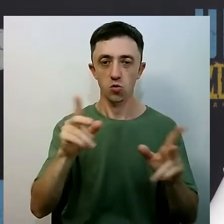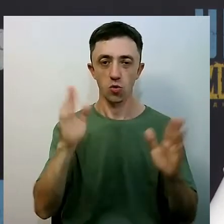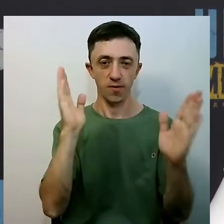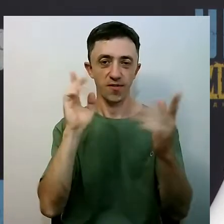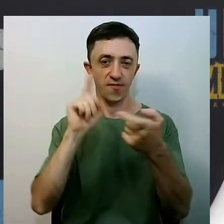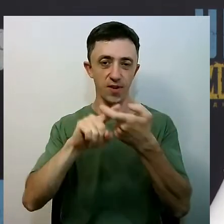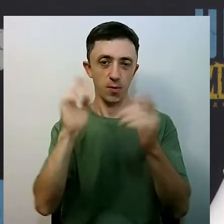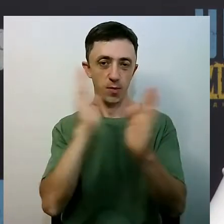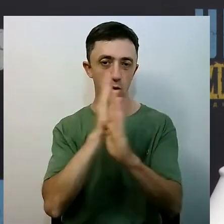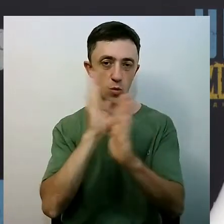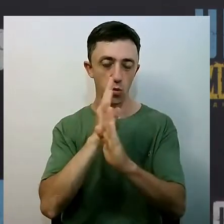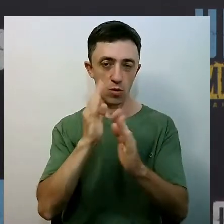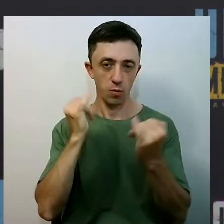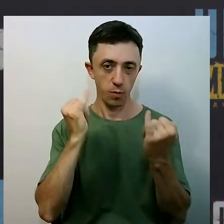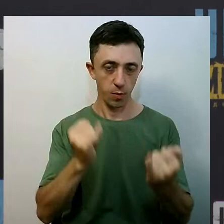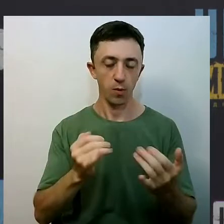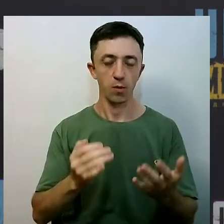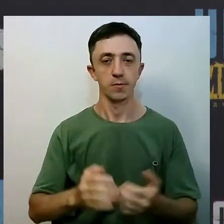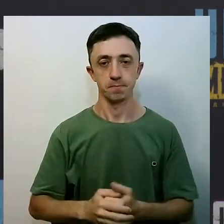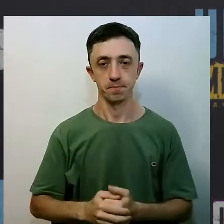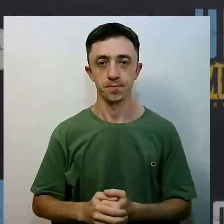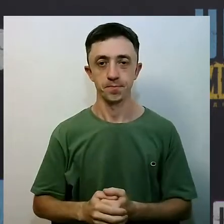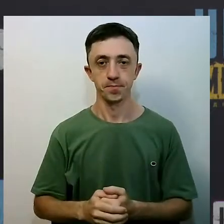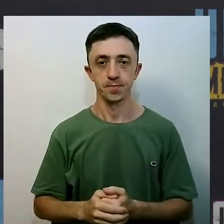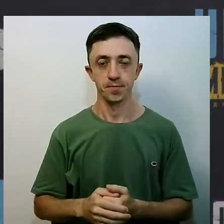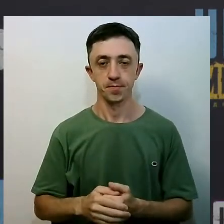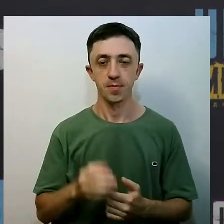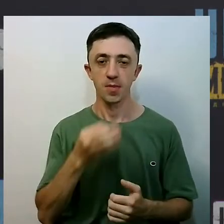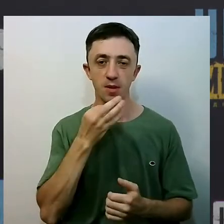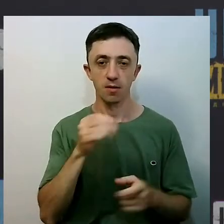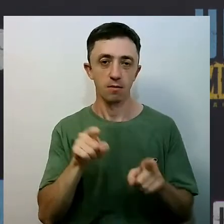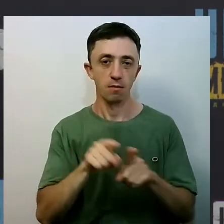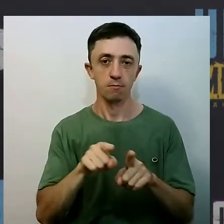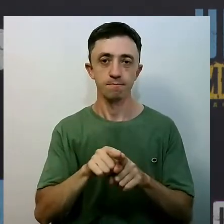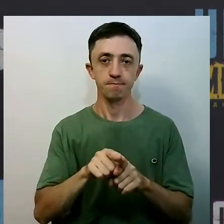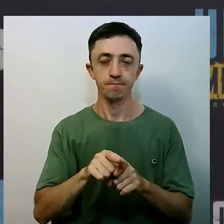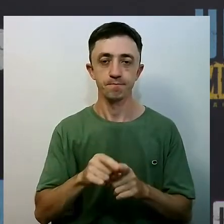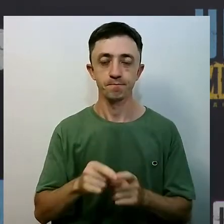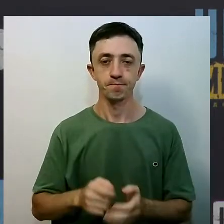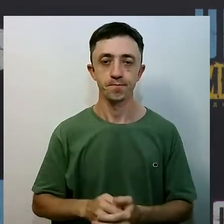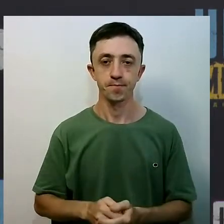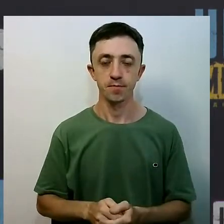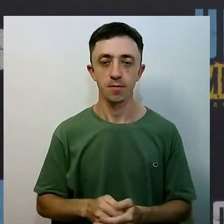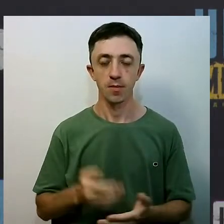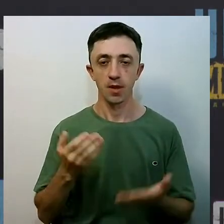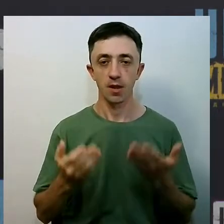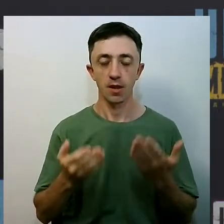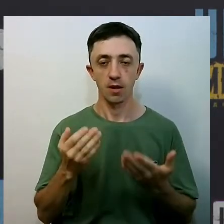areas of the social protection of people from dangerous natural processes.